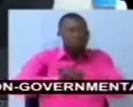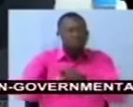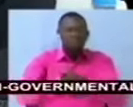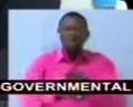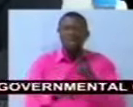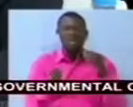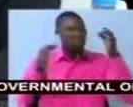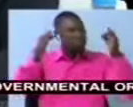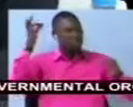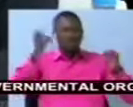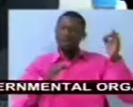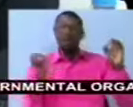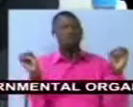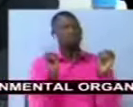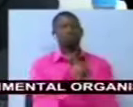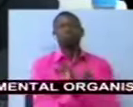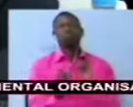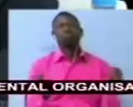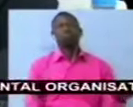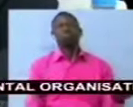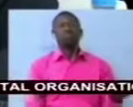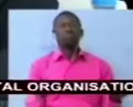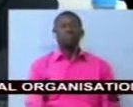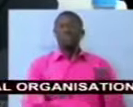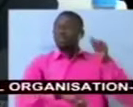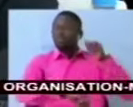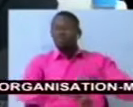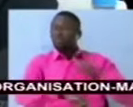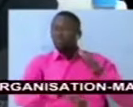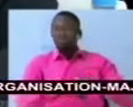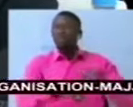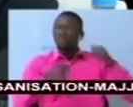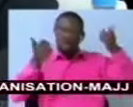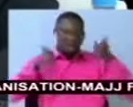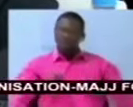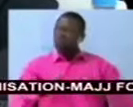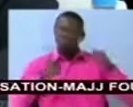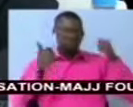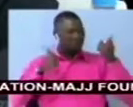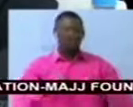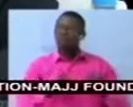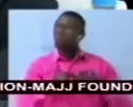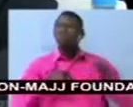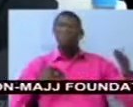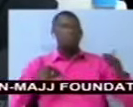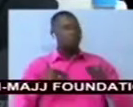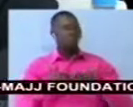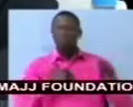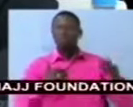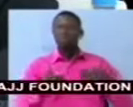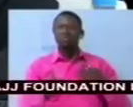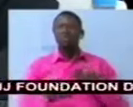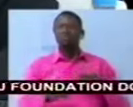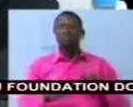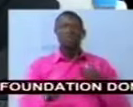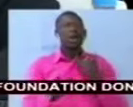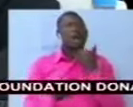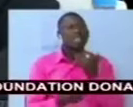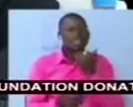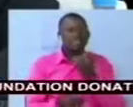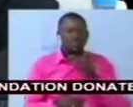trial. The tortures were carried out ostensibly to extract